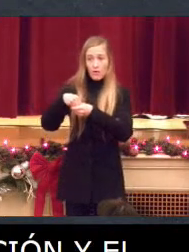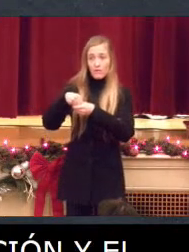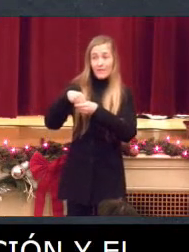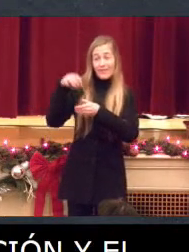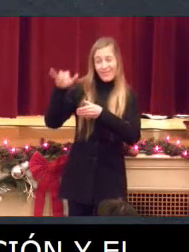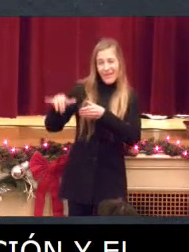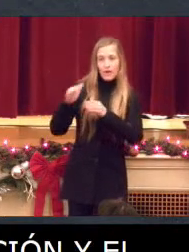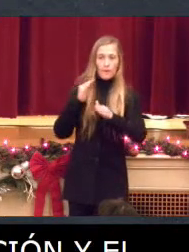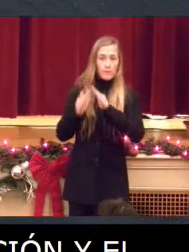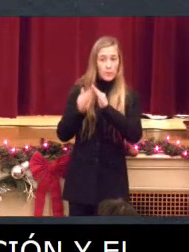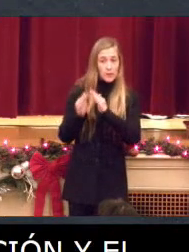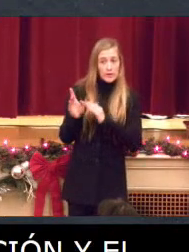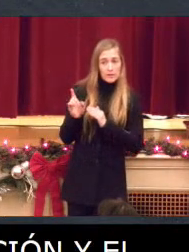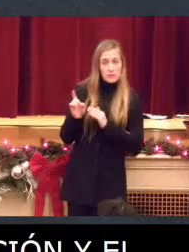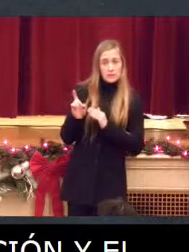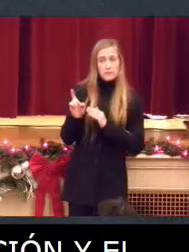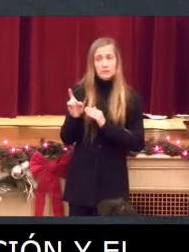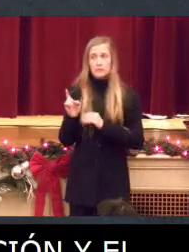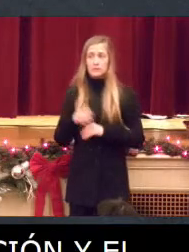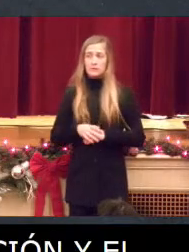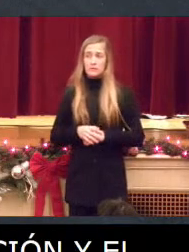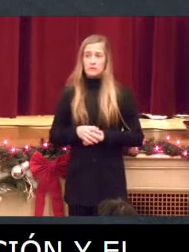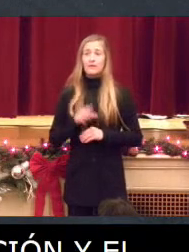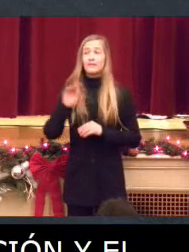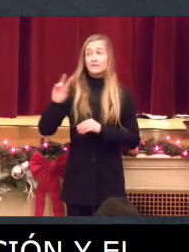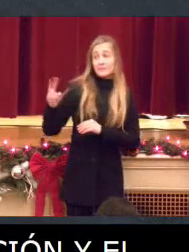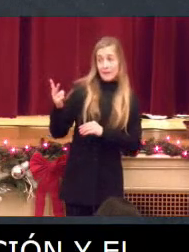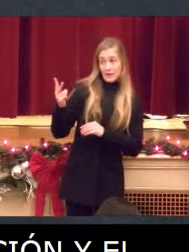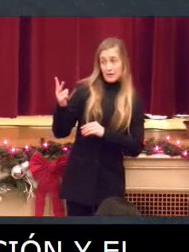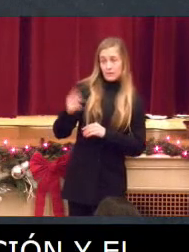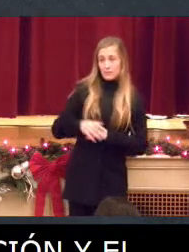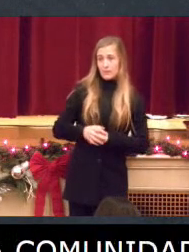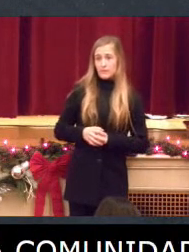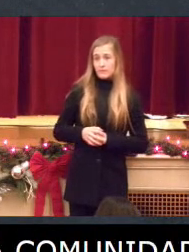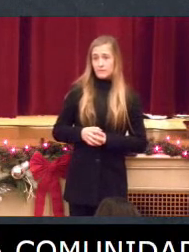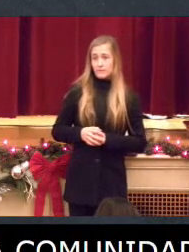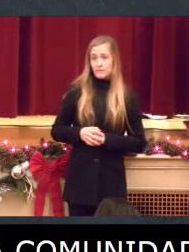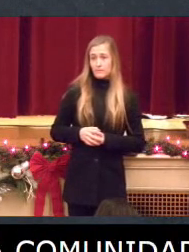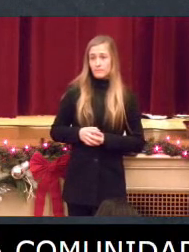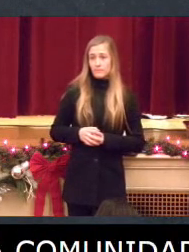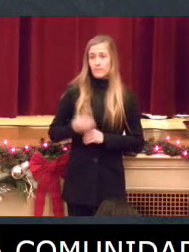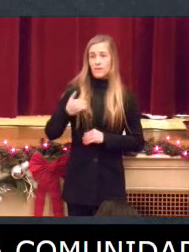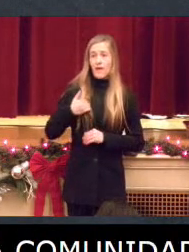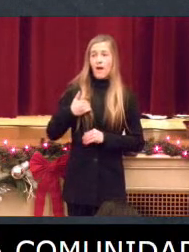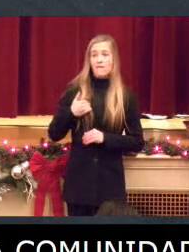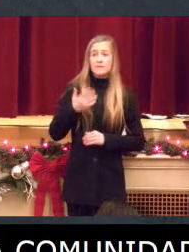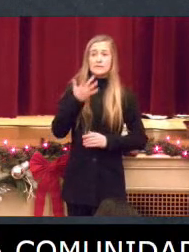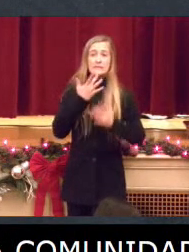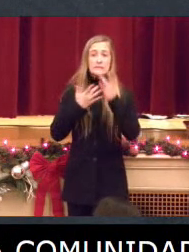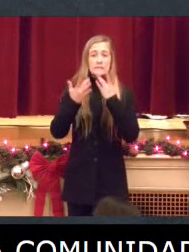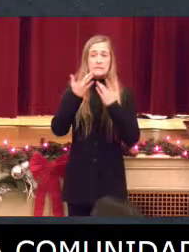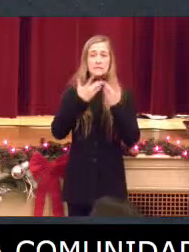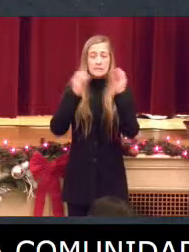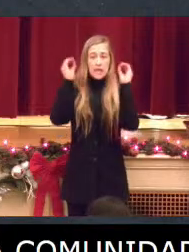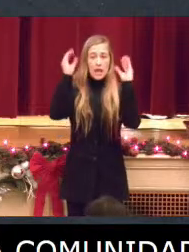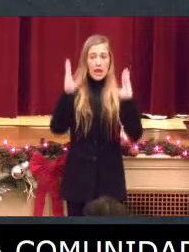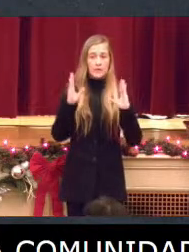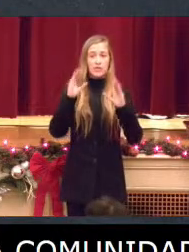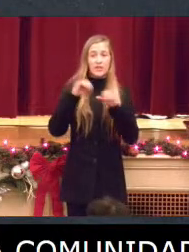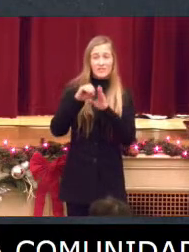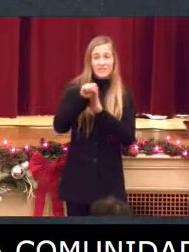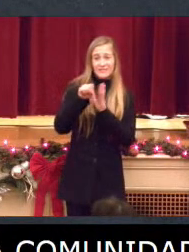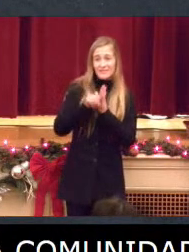community of learning? And then the second piece is there's a shortage of educators across the